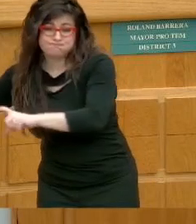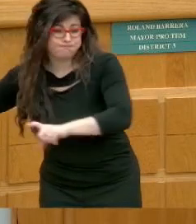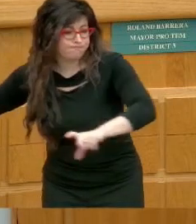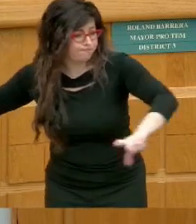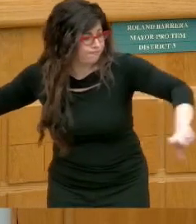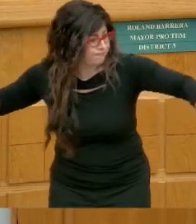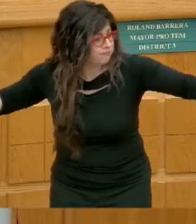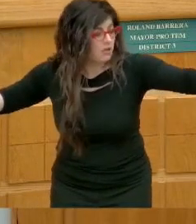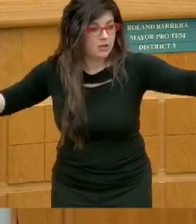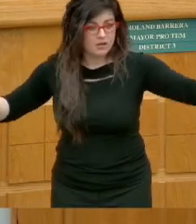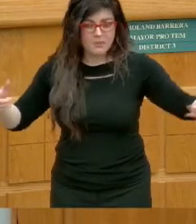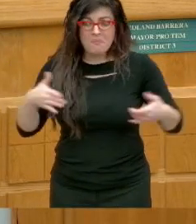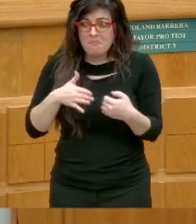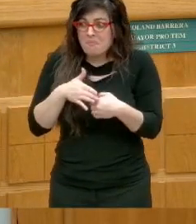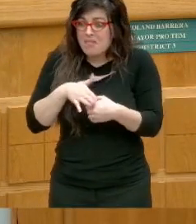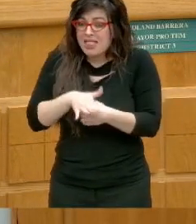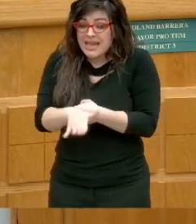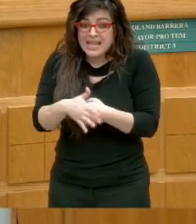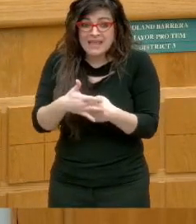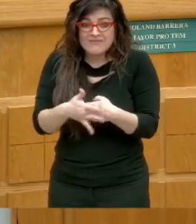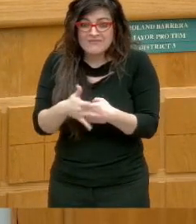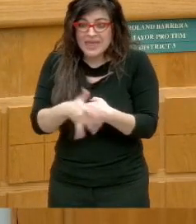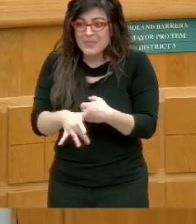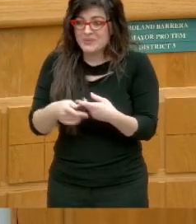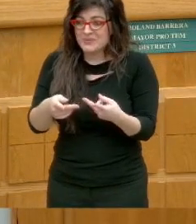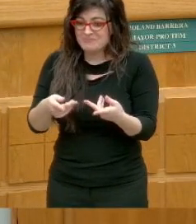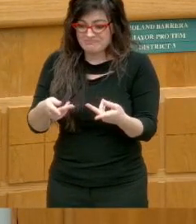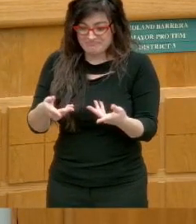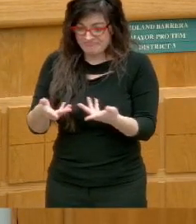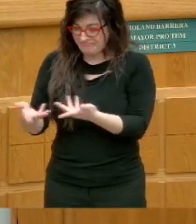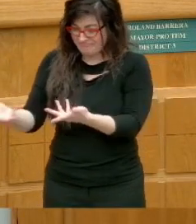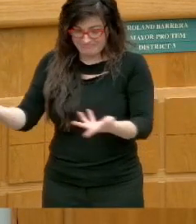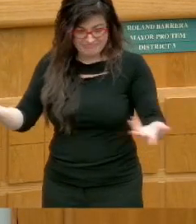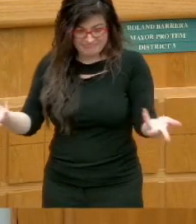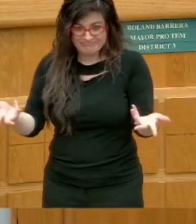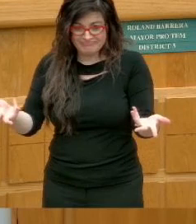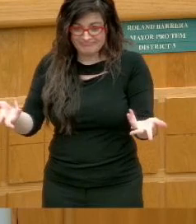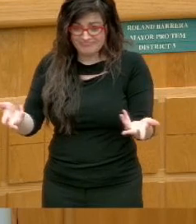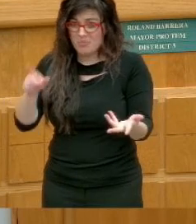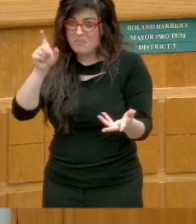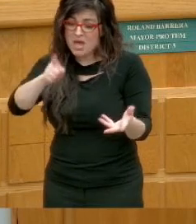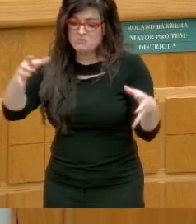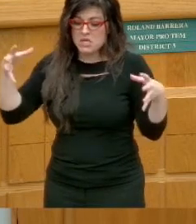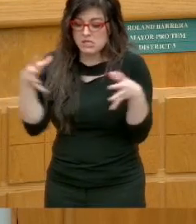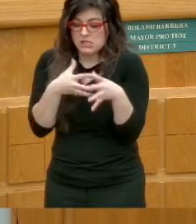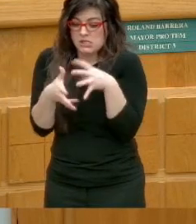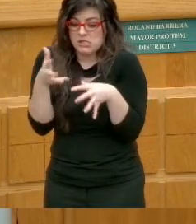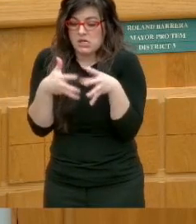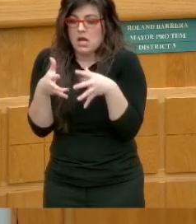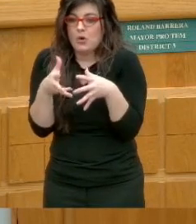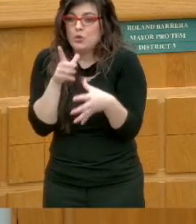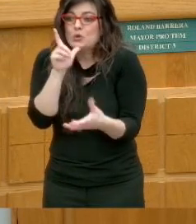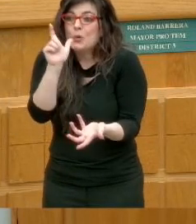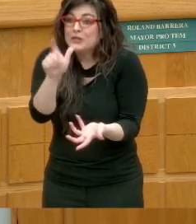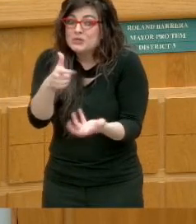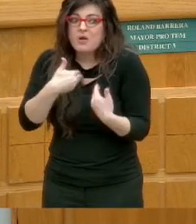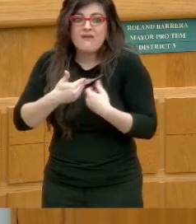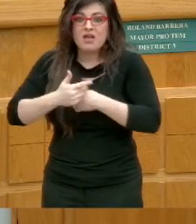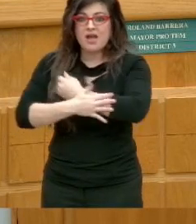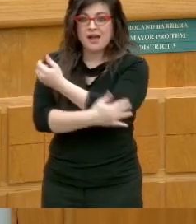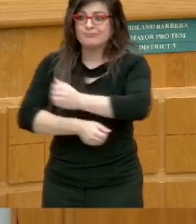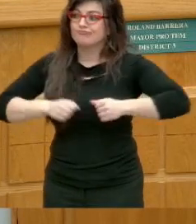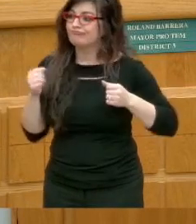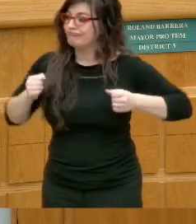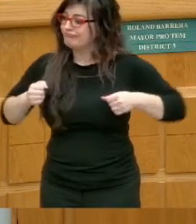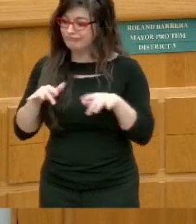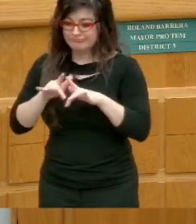space. And I don't think it's good for anybody's health or for this community to congregate when it's not needed. And so I told